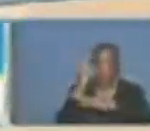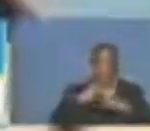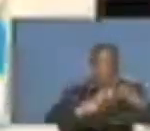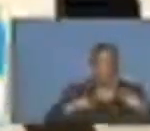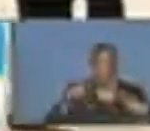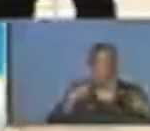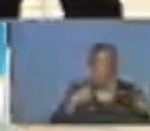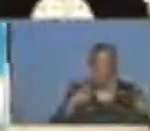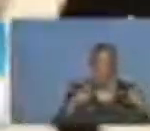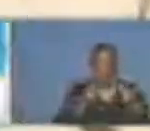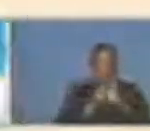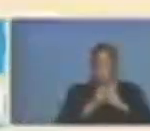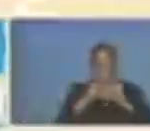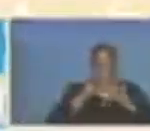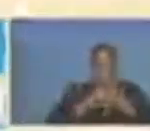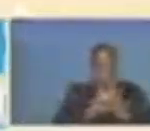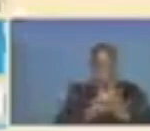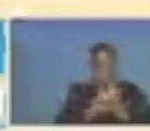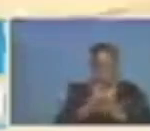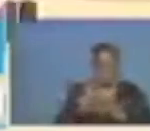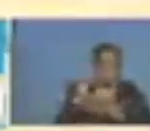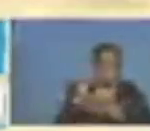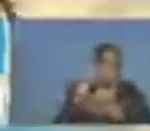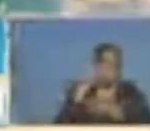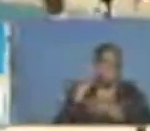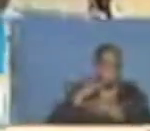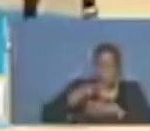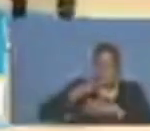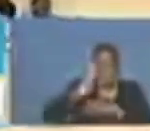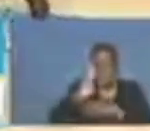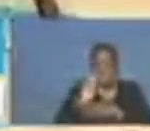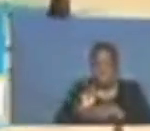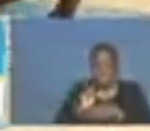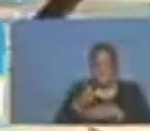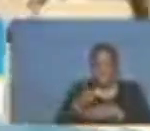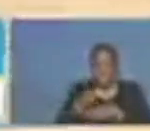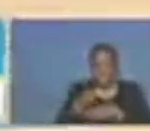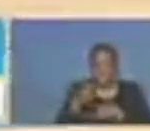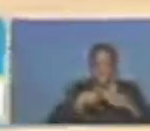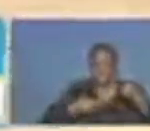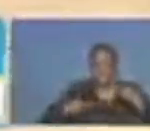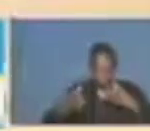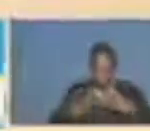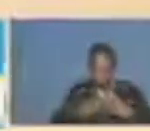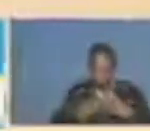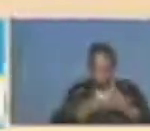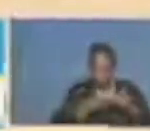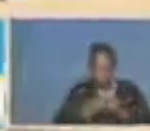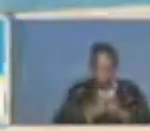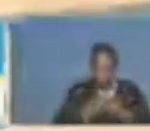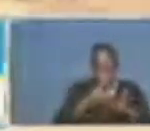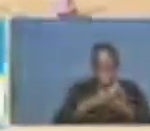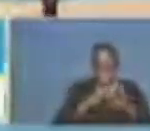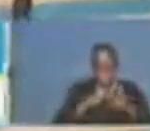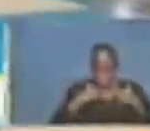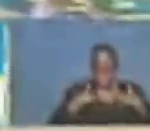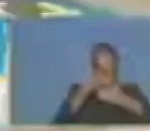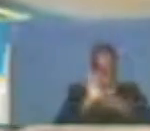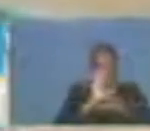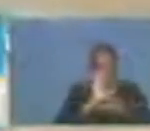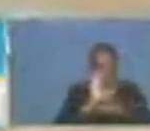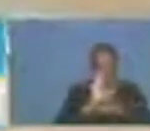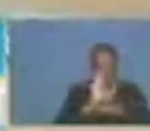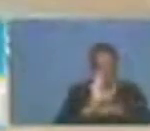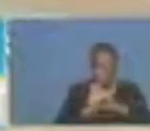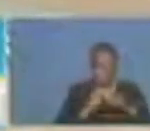all with a new home. Hugh Campbell is back and organizers announcing as much this morning at a press conference held in the Thomas A.